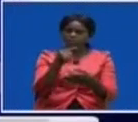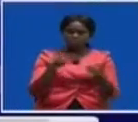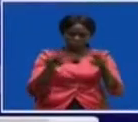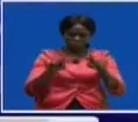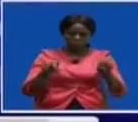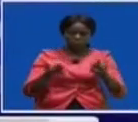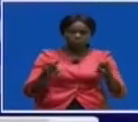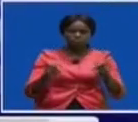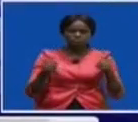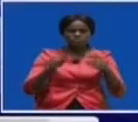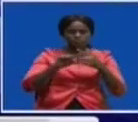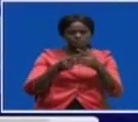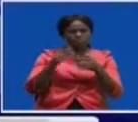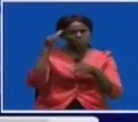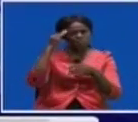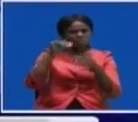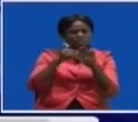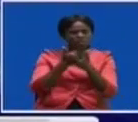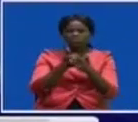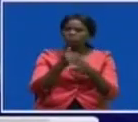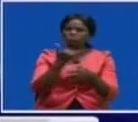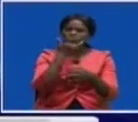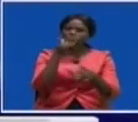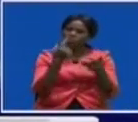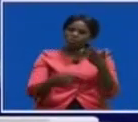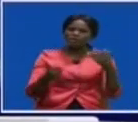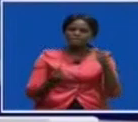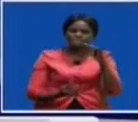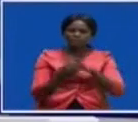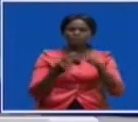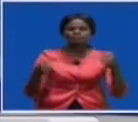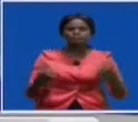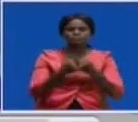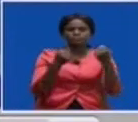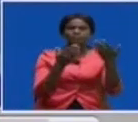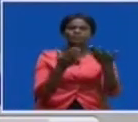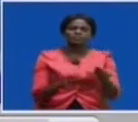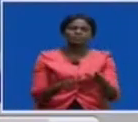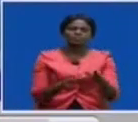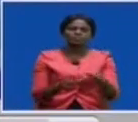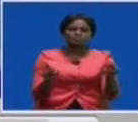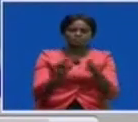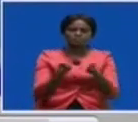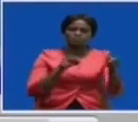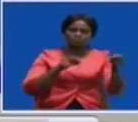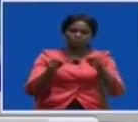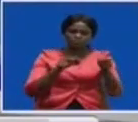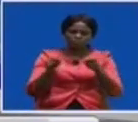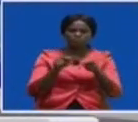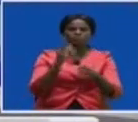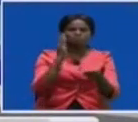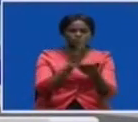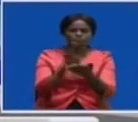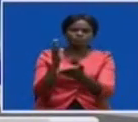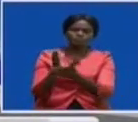an investigation has been launched to ascertain the full cause of the incident and to reinforce measures that will prevent similar